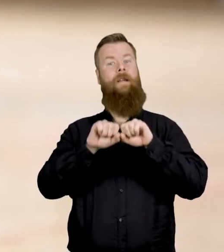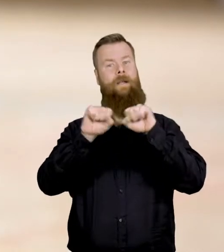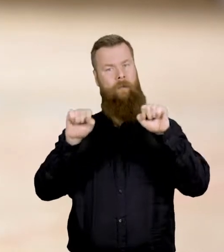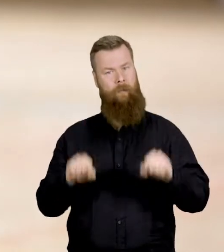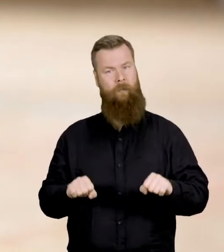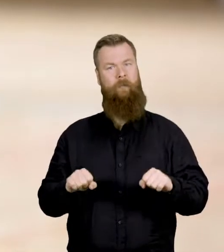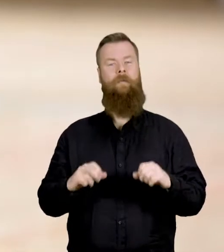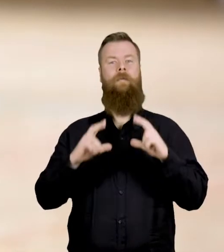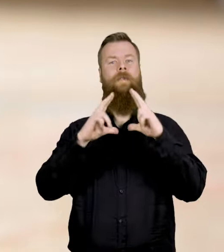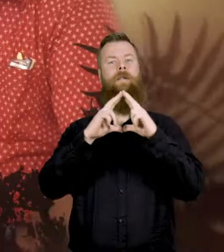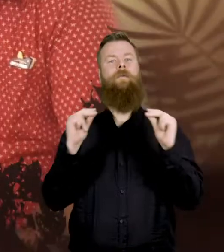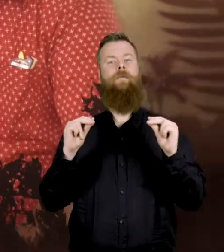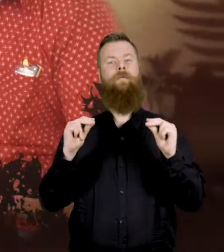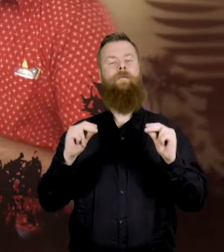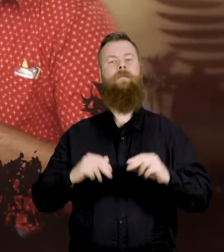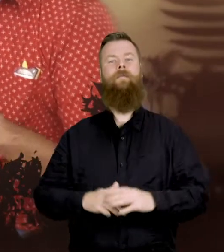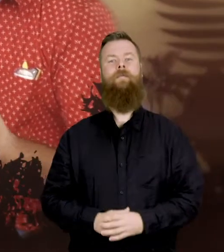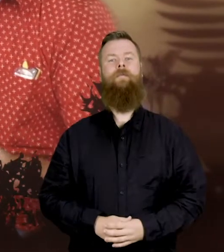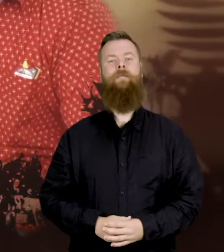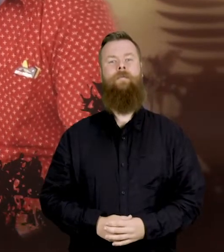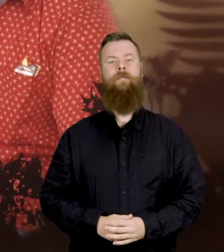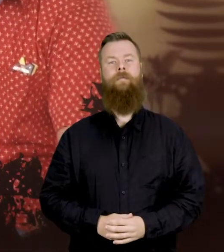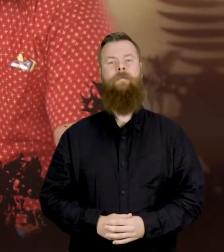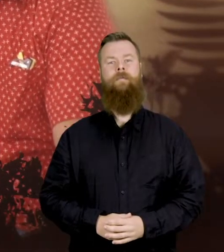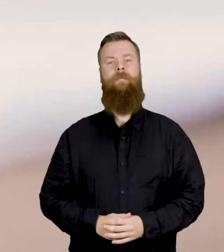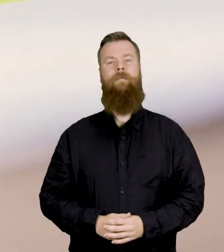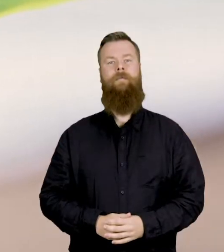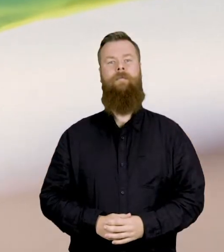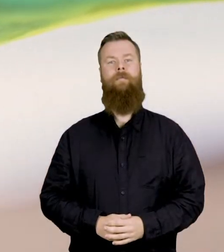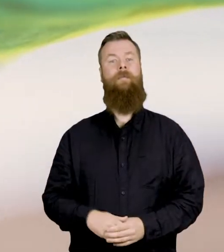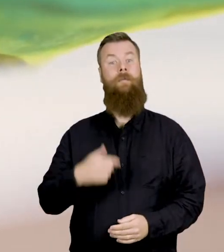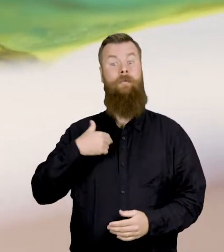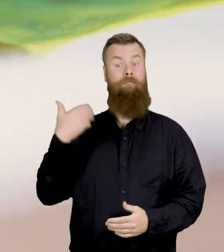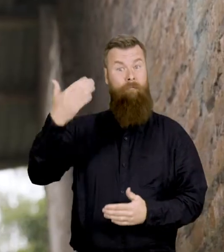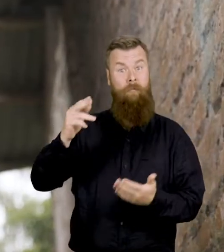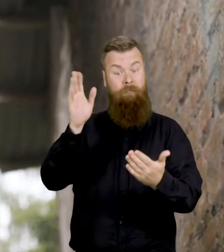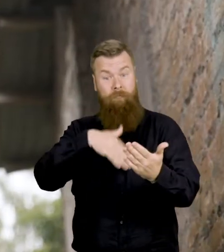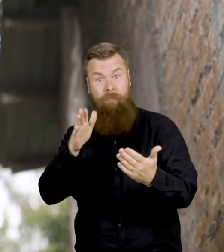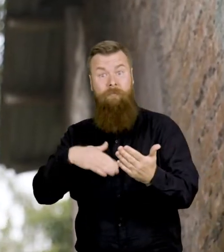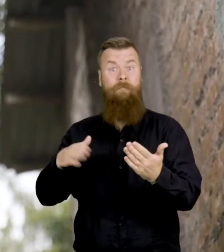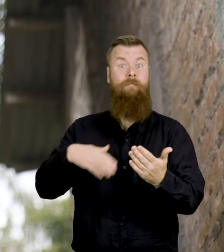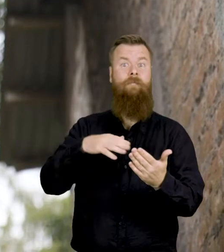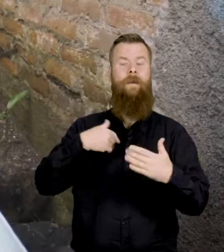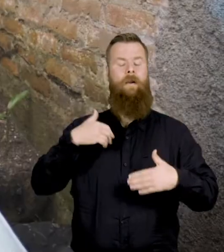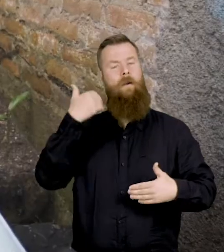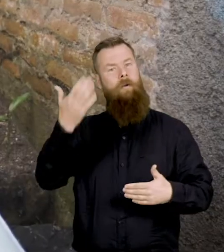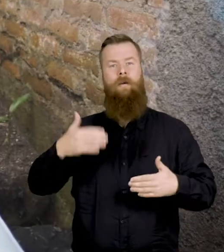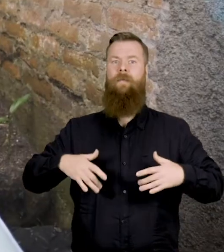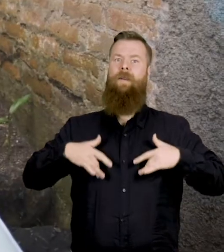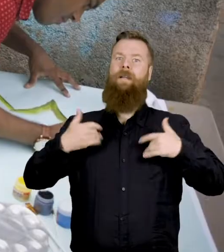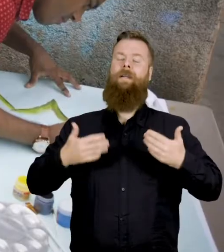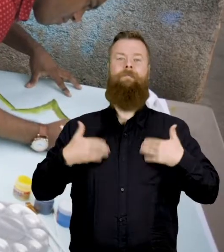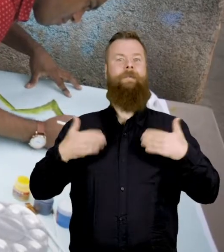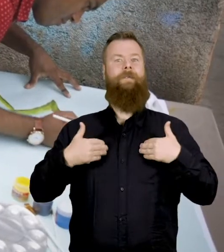I live in Santo Tomas, Nicaragua. When I'm painting, I'm always feeling happy. I'm